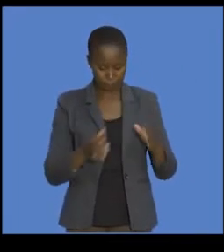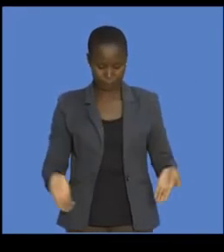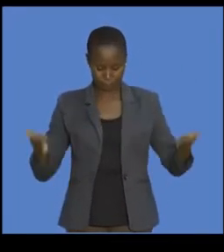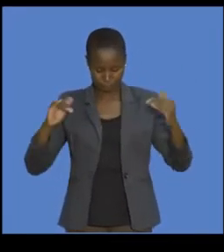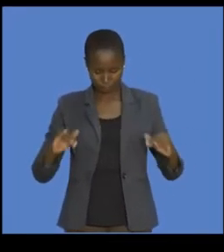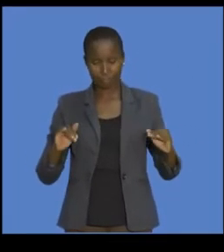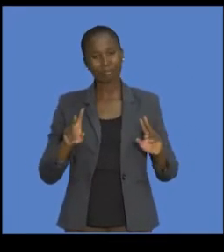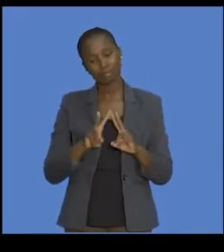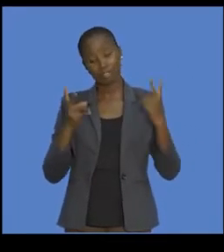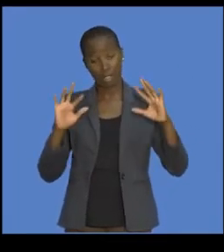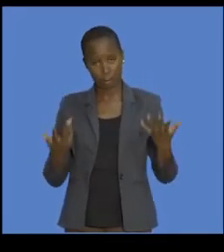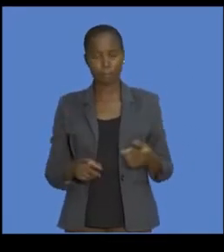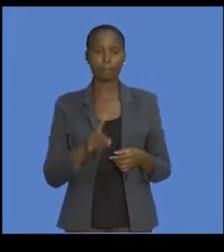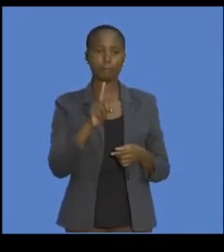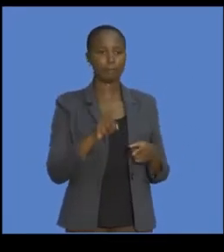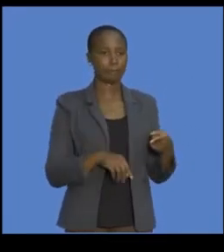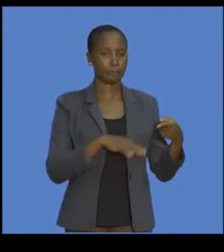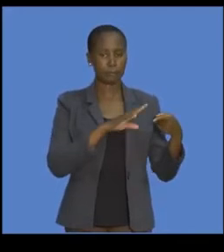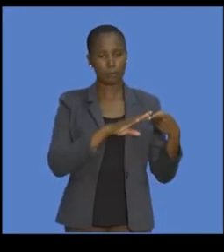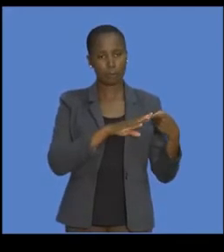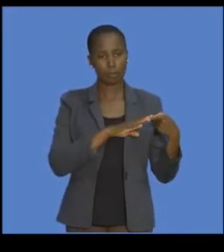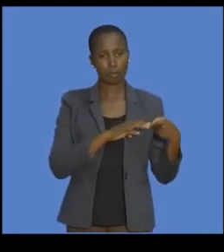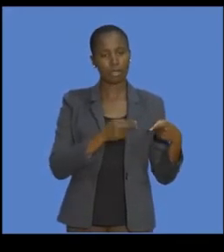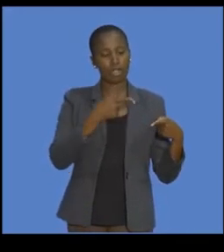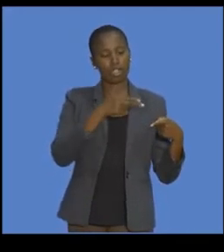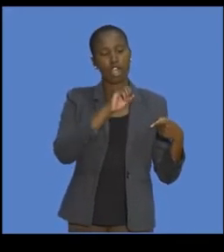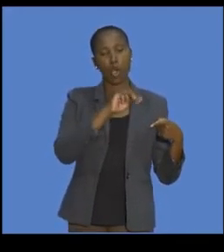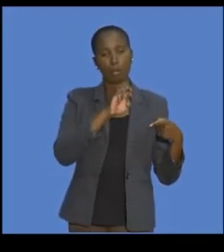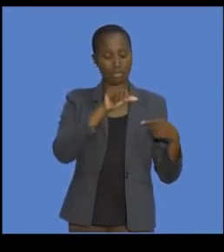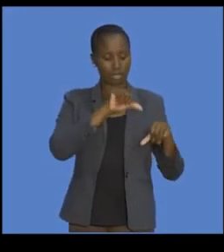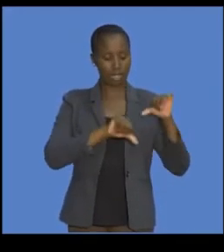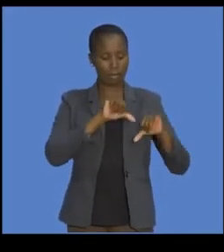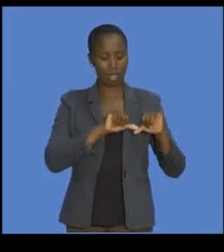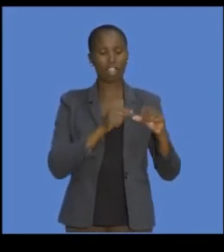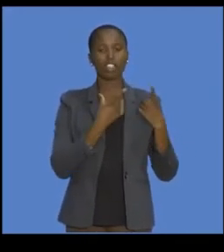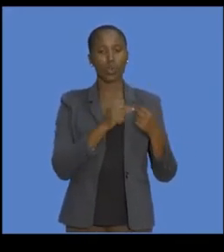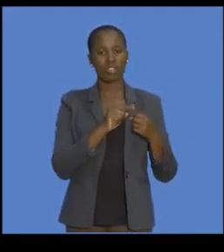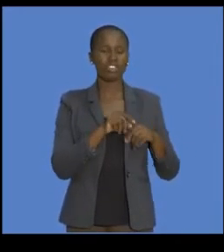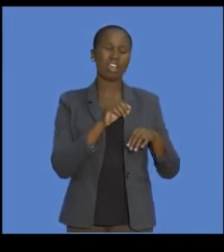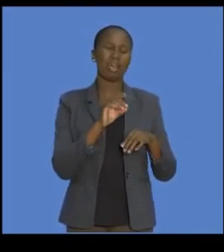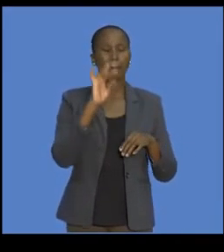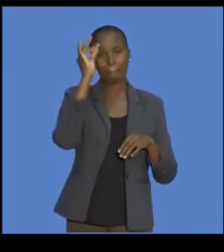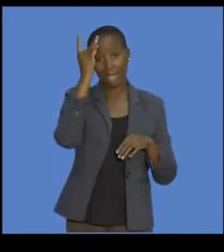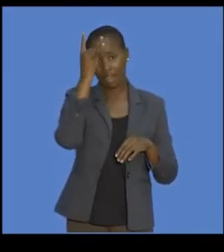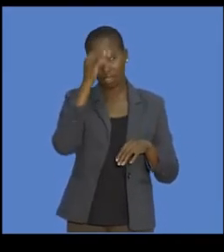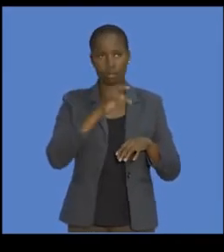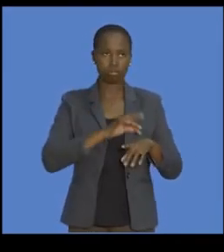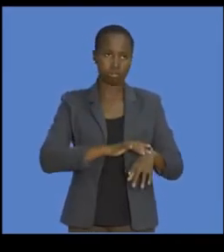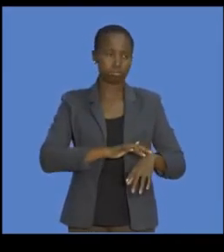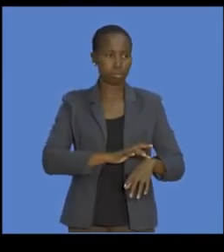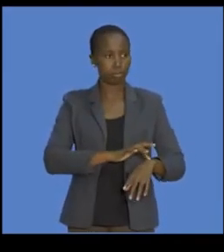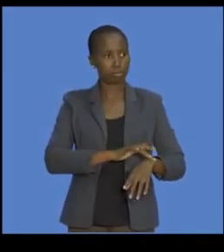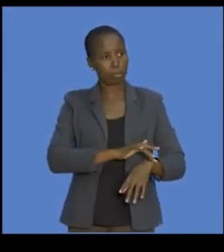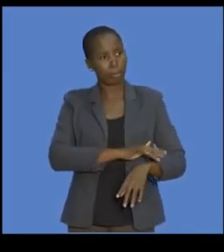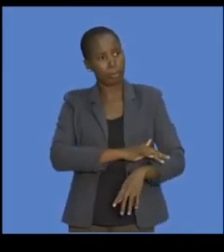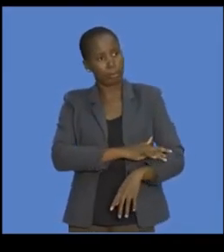hormones has an effect over many minutes to several hours or even longer, whereas your